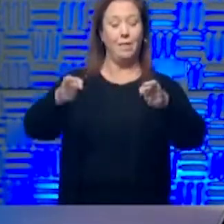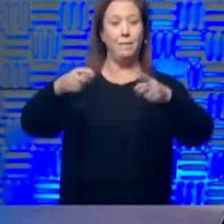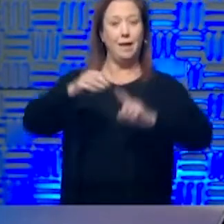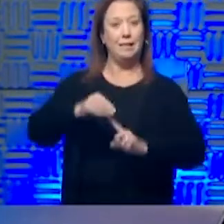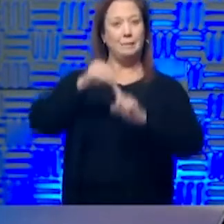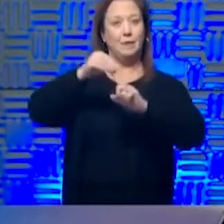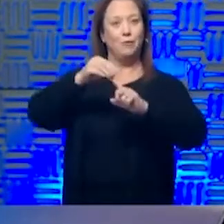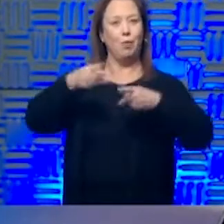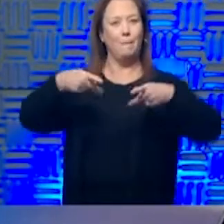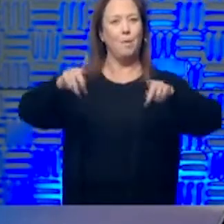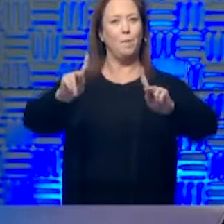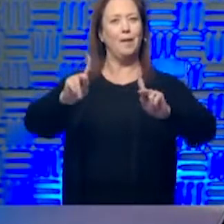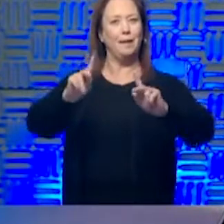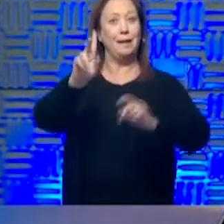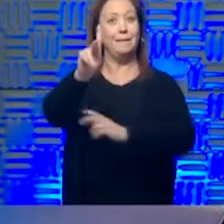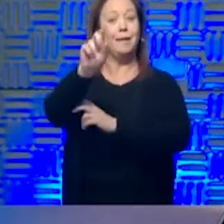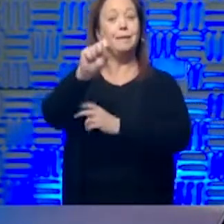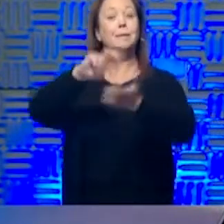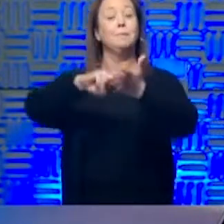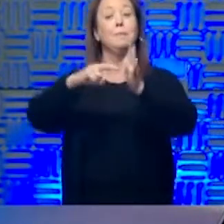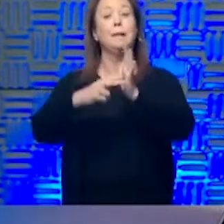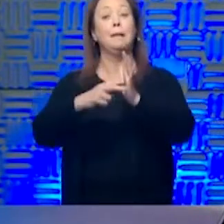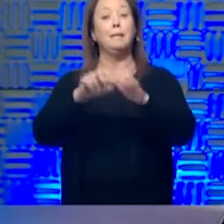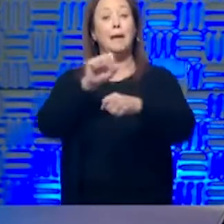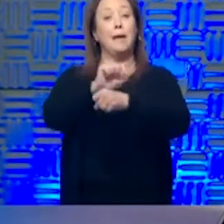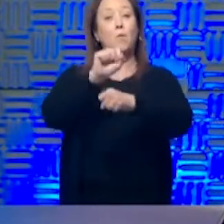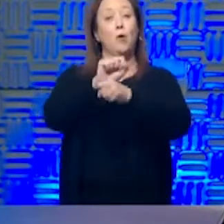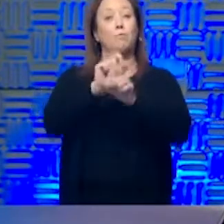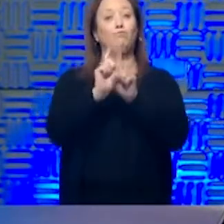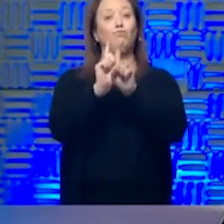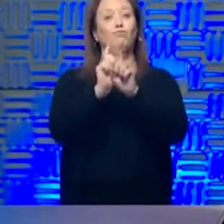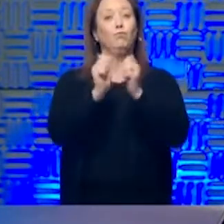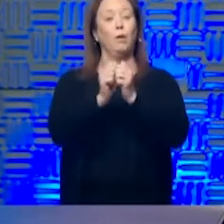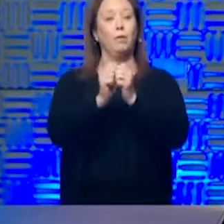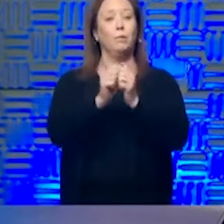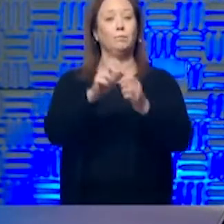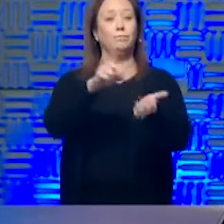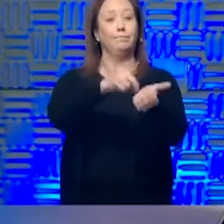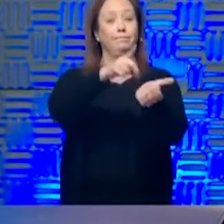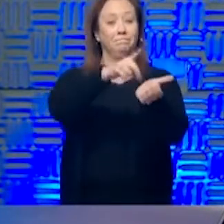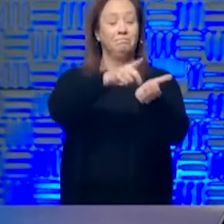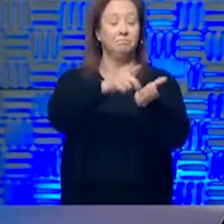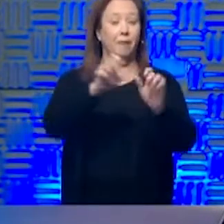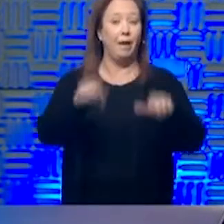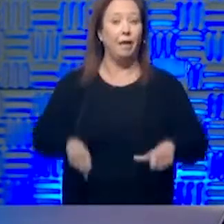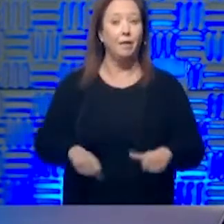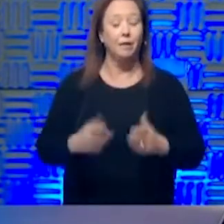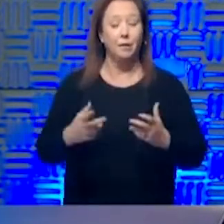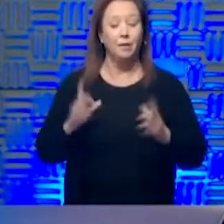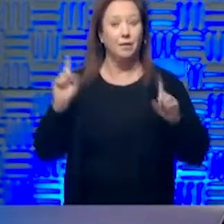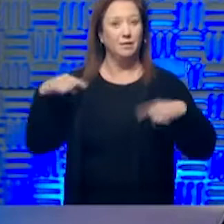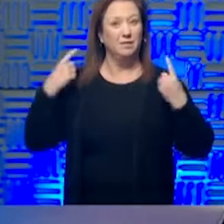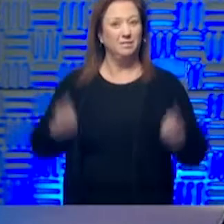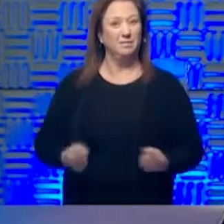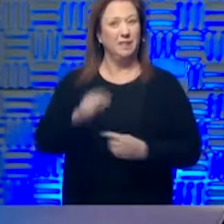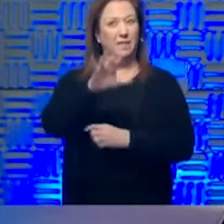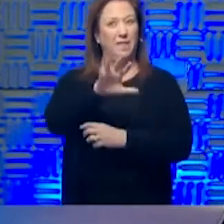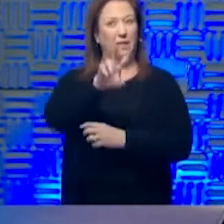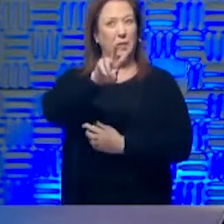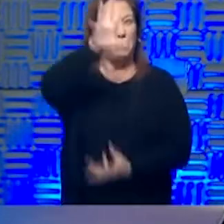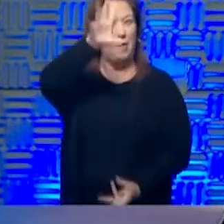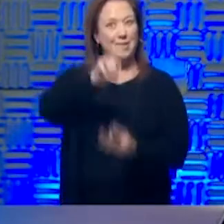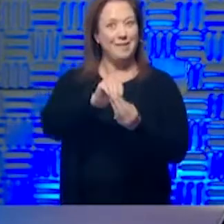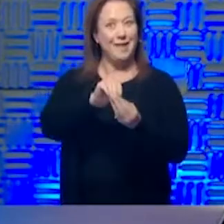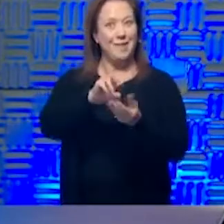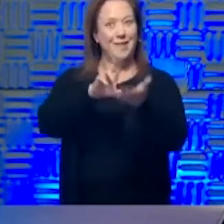in Kansas, and then they can work alongside a practicing physician. So far there's been 52 students signed